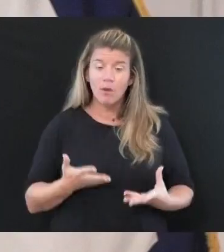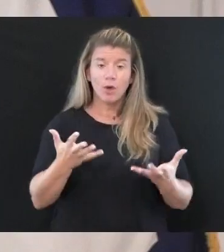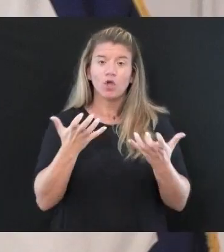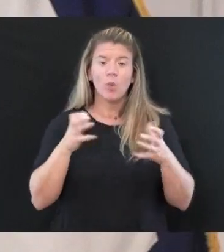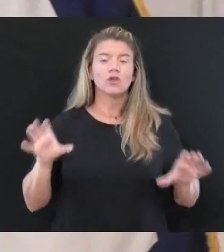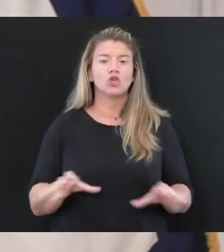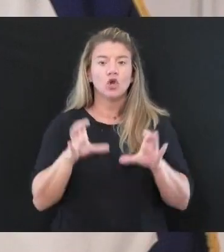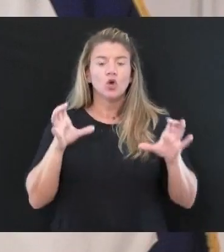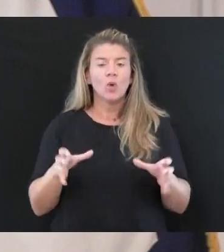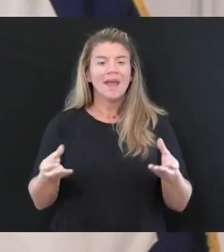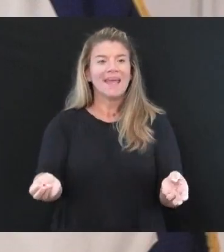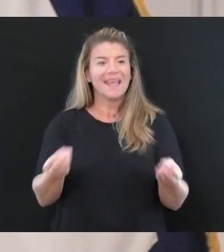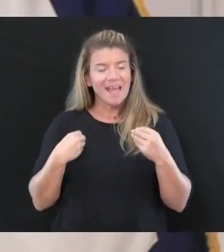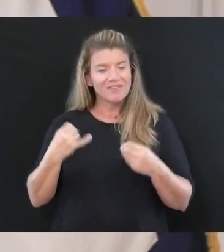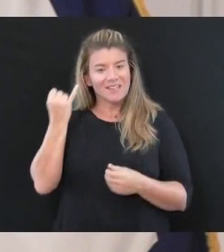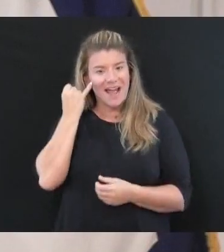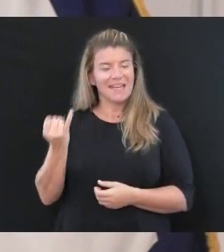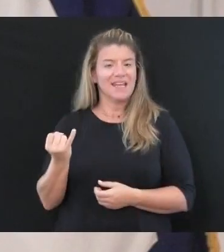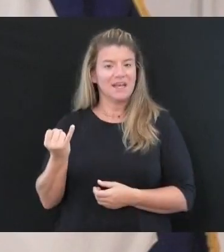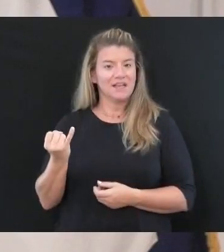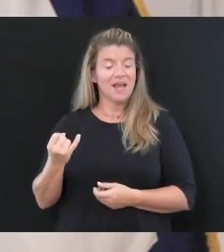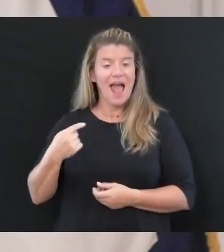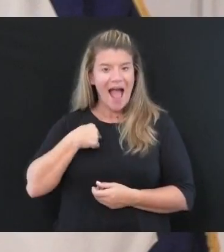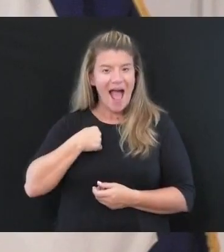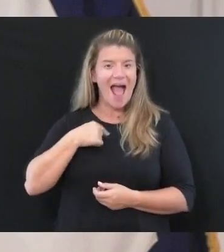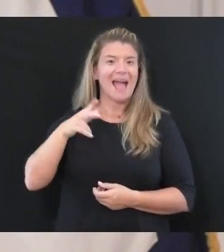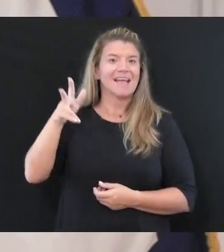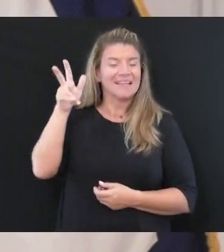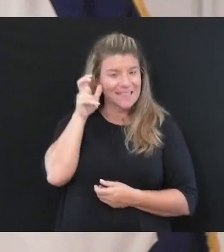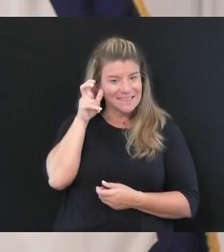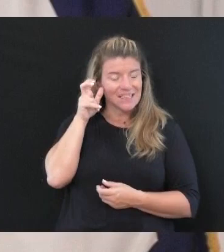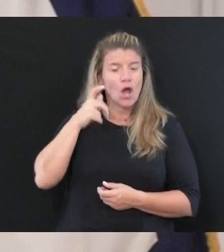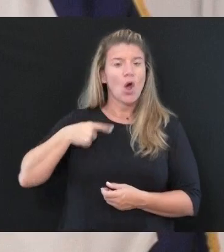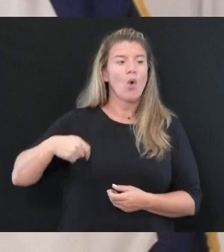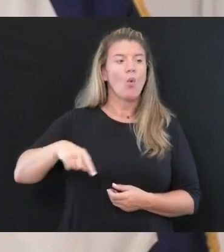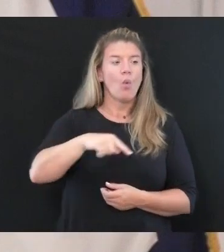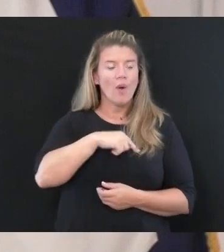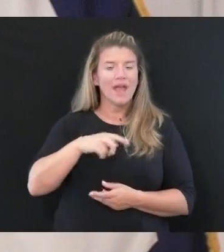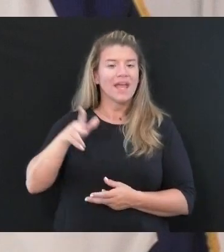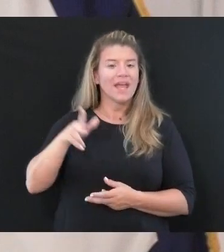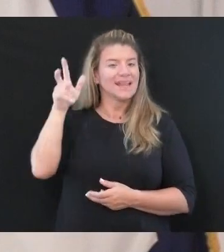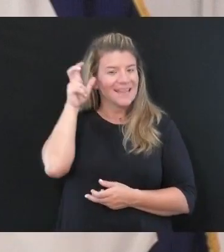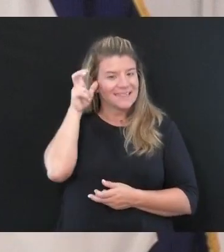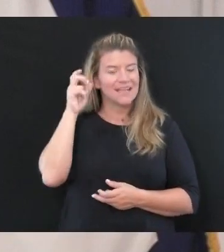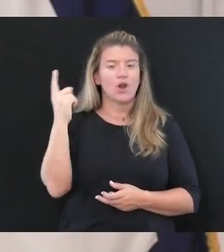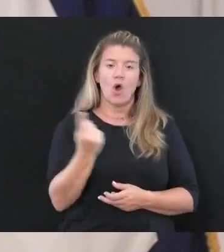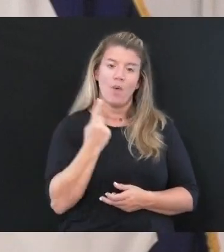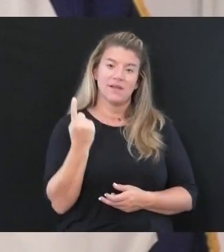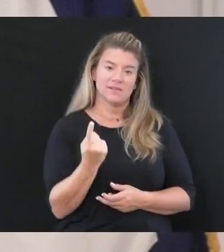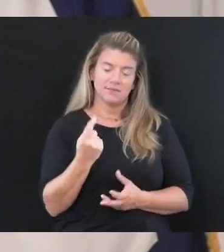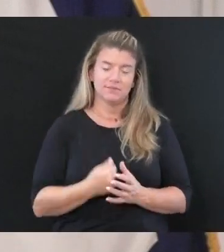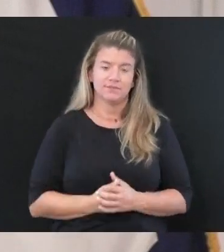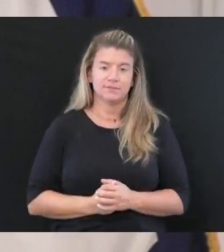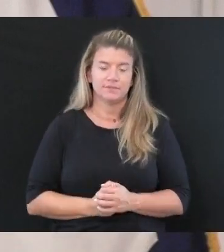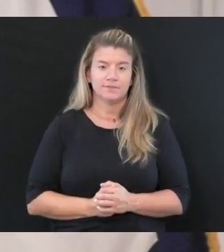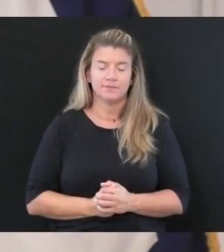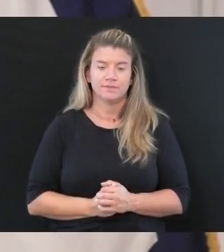do. Give us an idea. We listen. We absolutely listen always. Now, from the